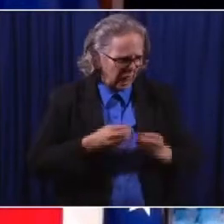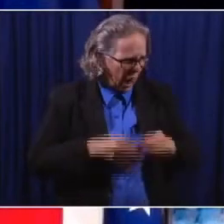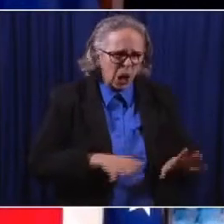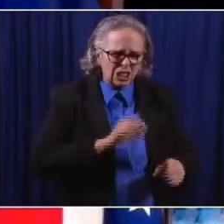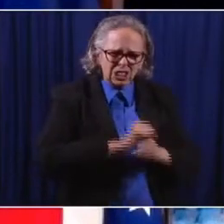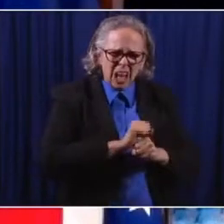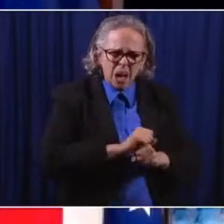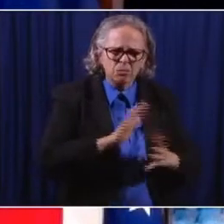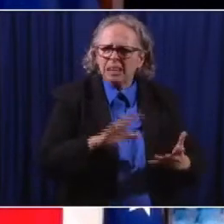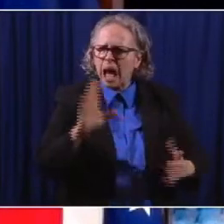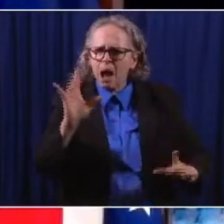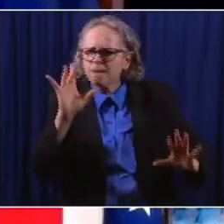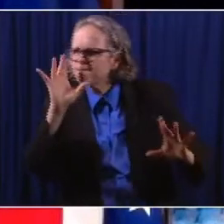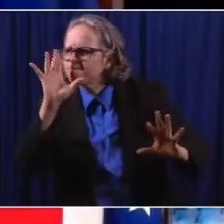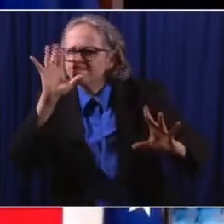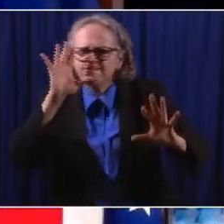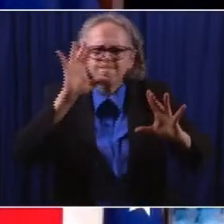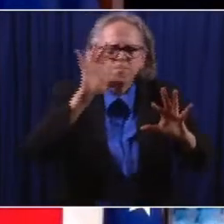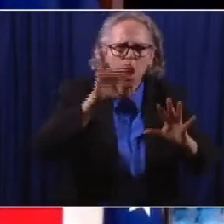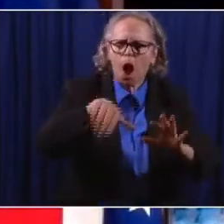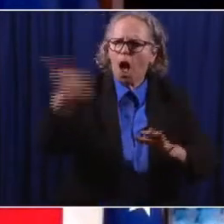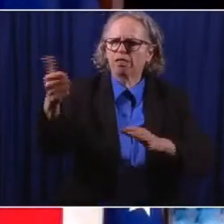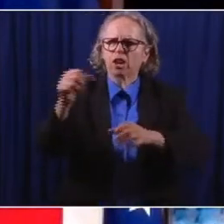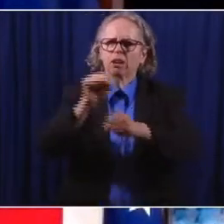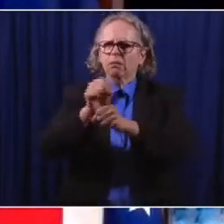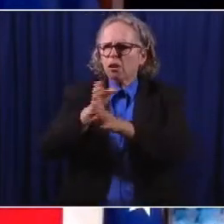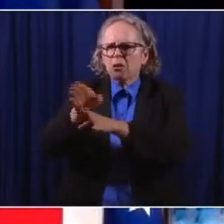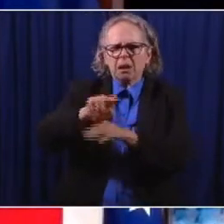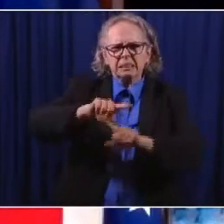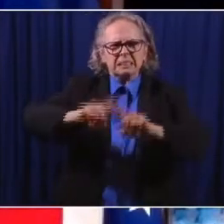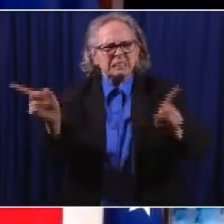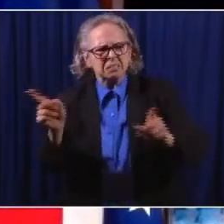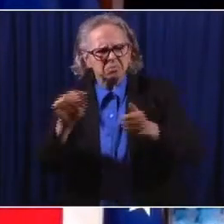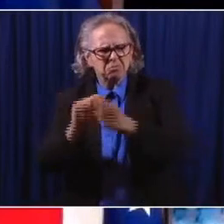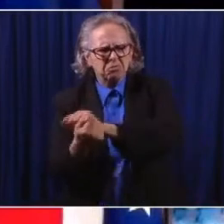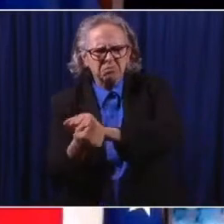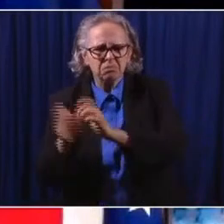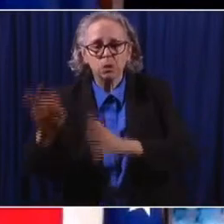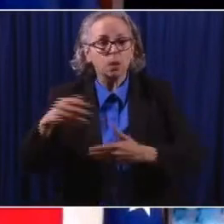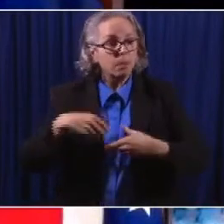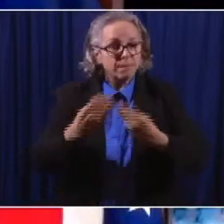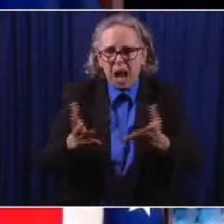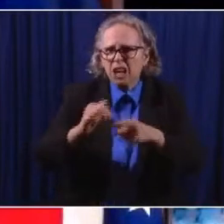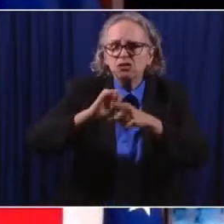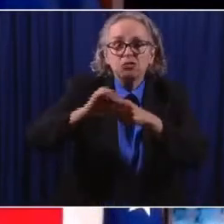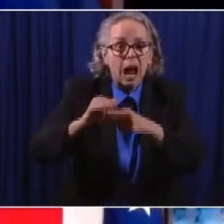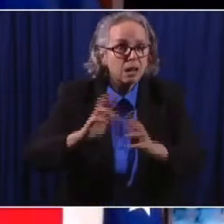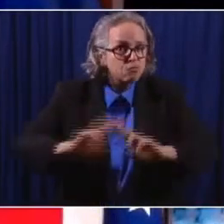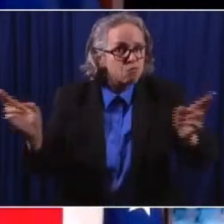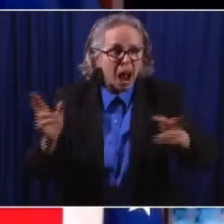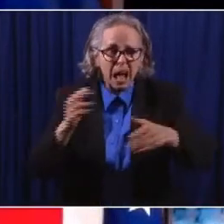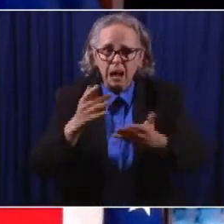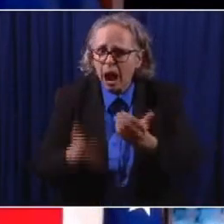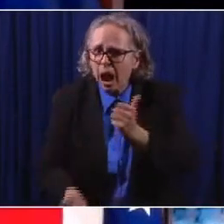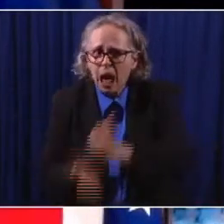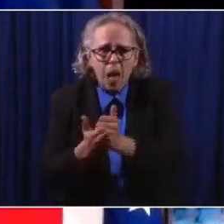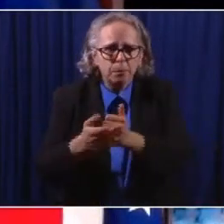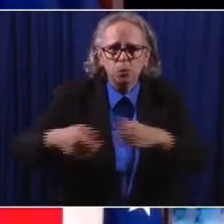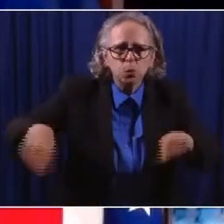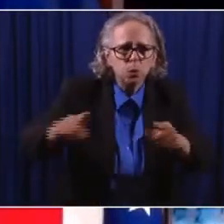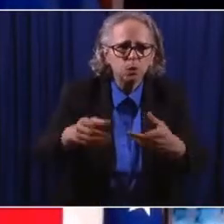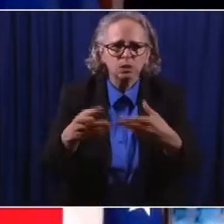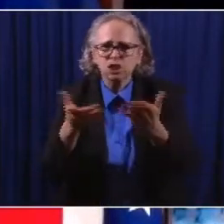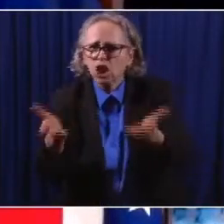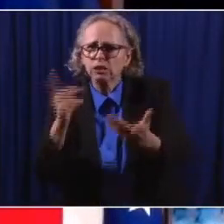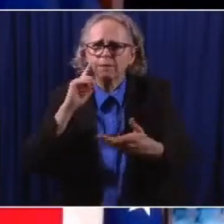another industry, and to make sure that they have the support services and the job training to help make sure that they can get access. Because one of the things that's